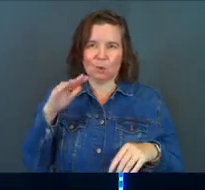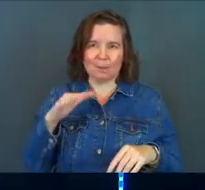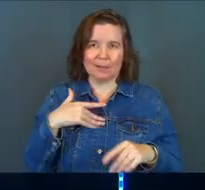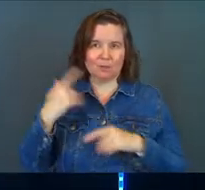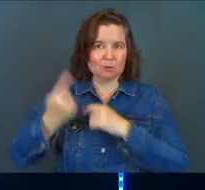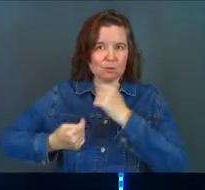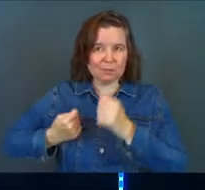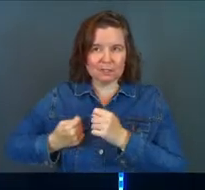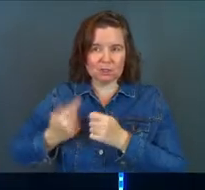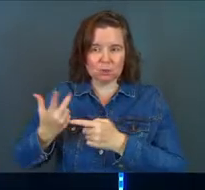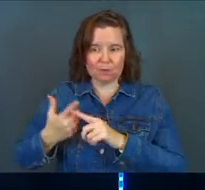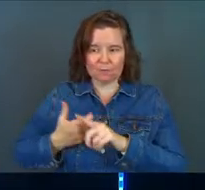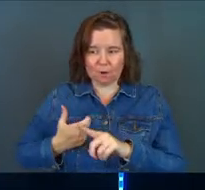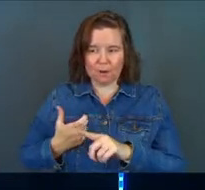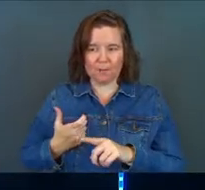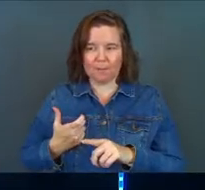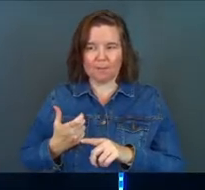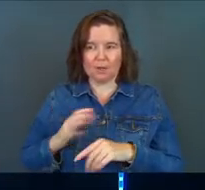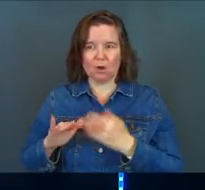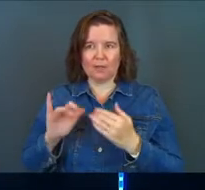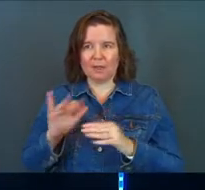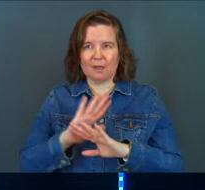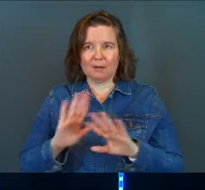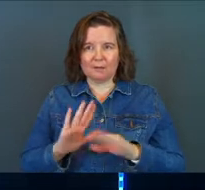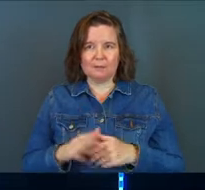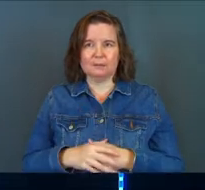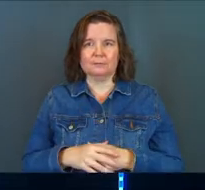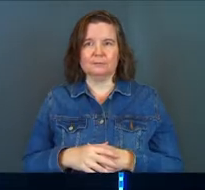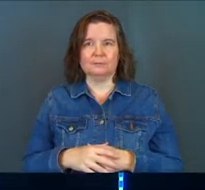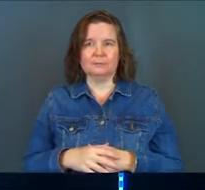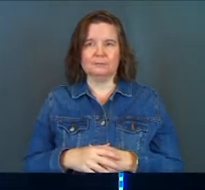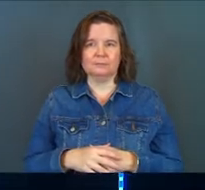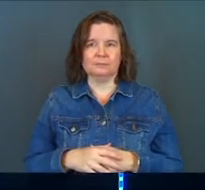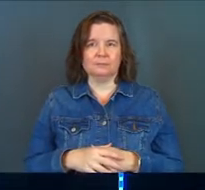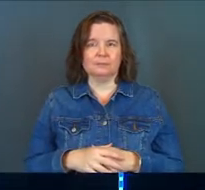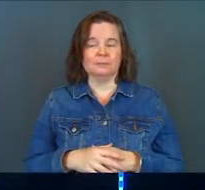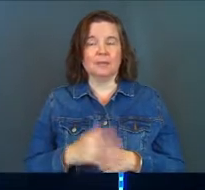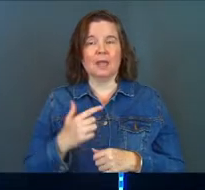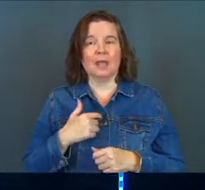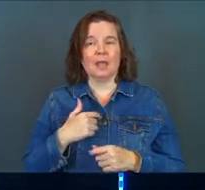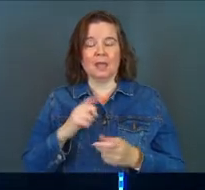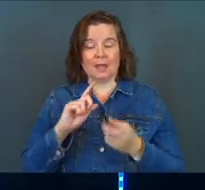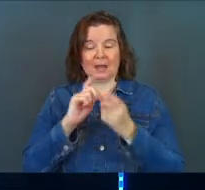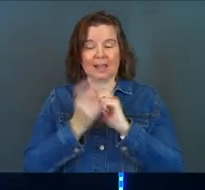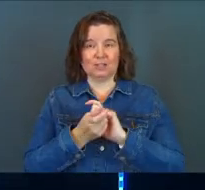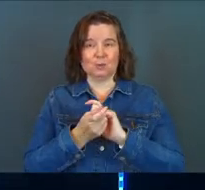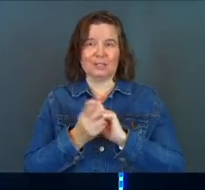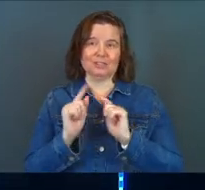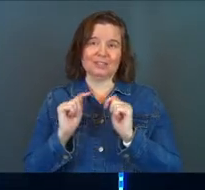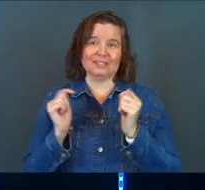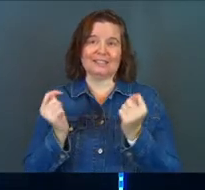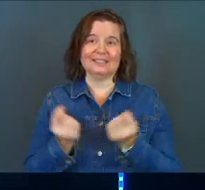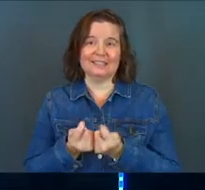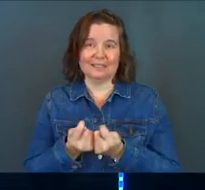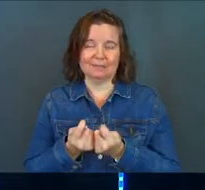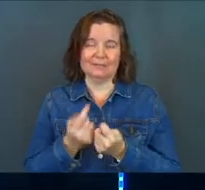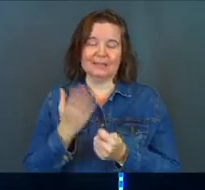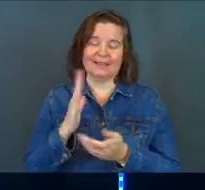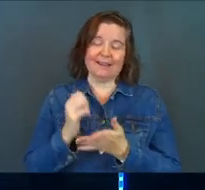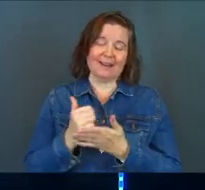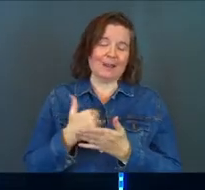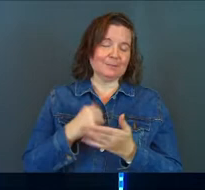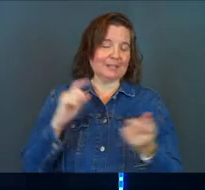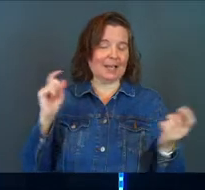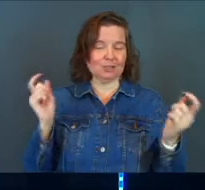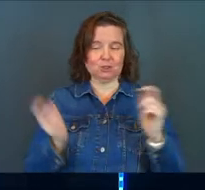and the tradition that you come from and all of it. And I switched teams. God help us,